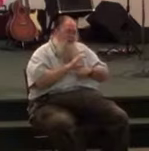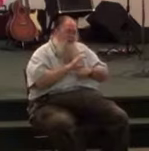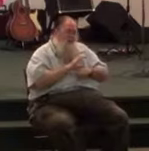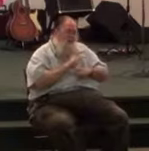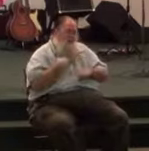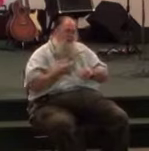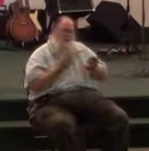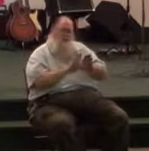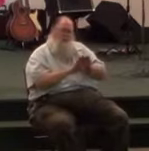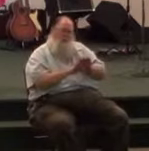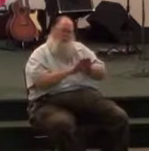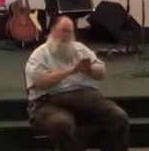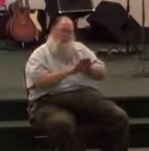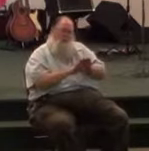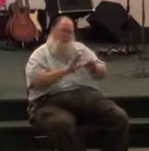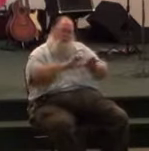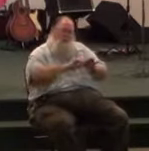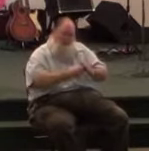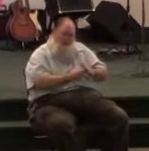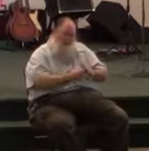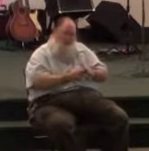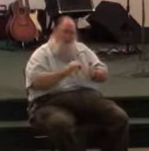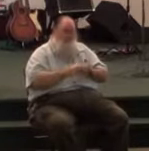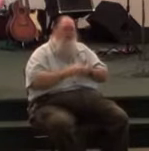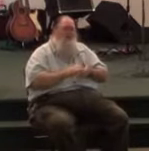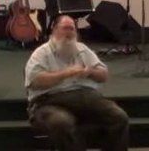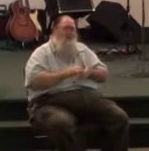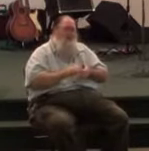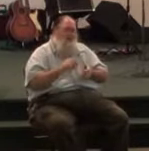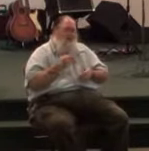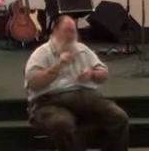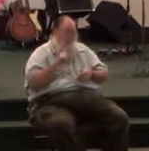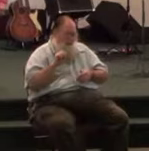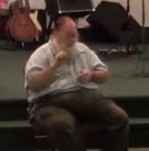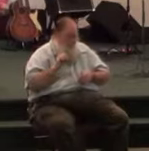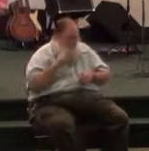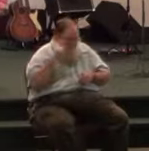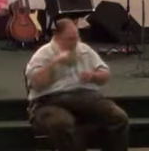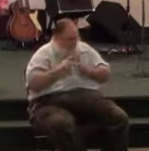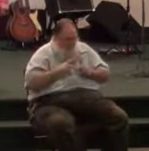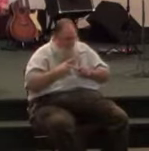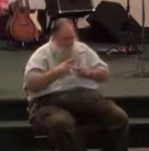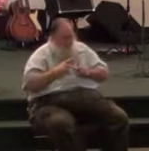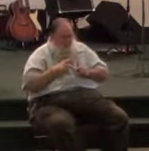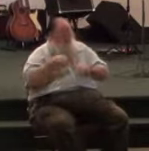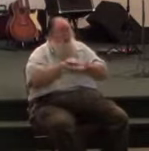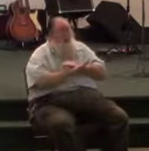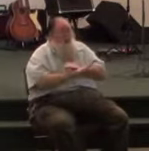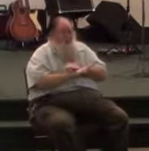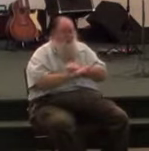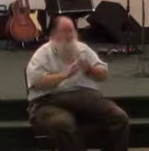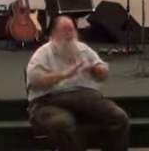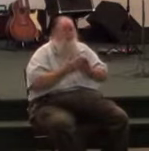off. And that's the hole for people to come in here and get healed and get ministered to. It's a